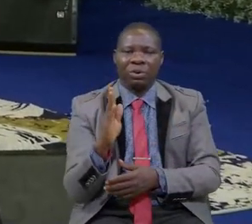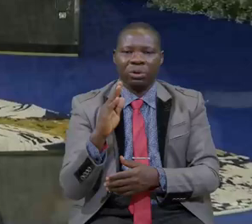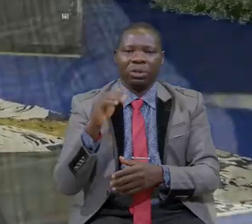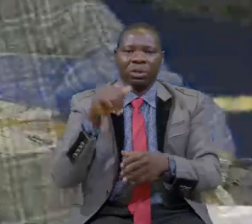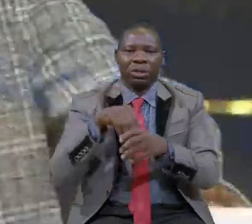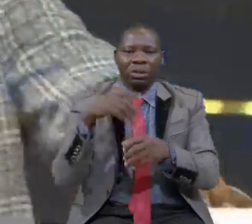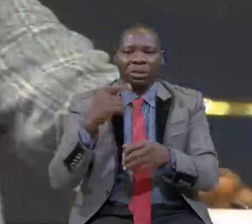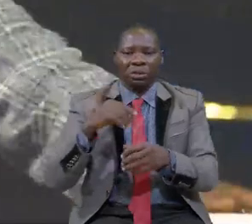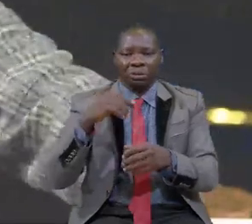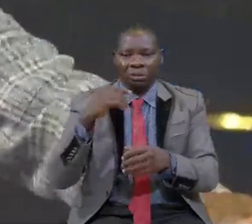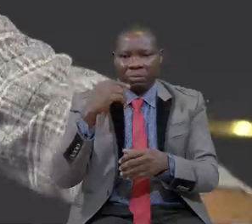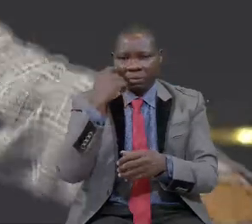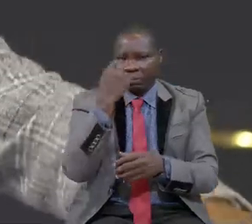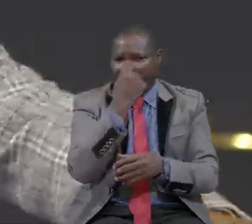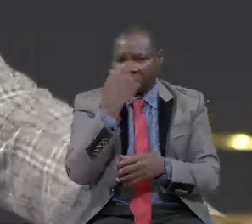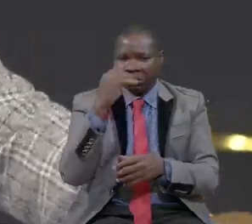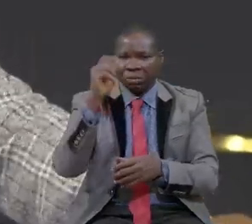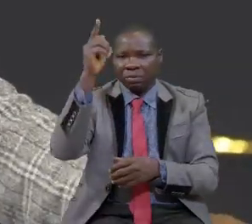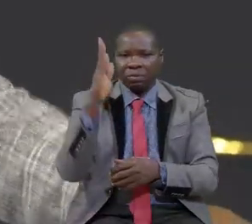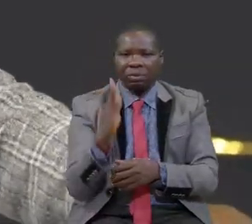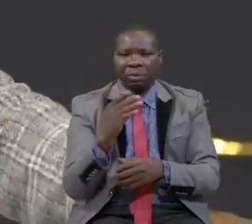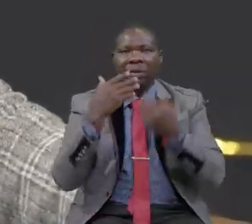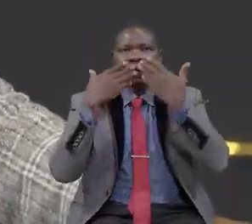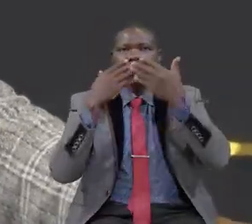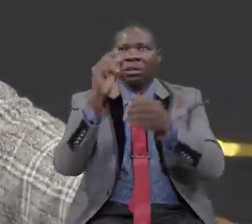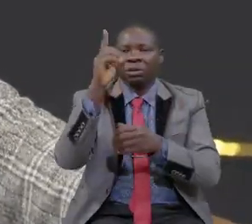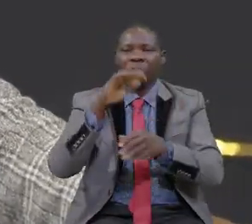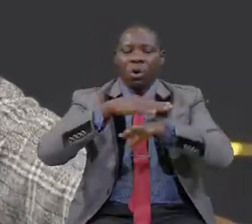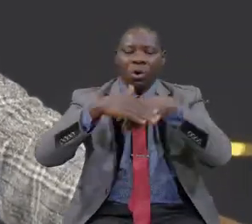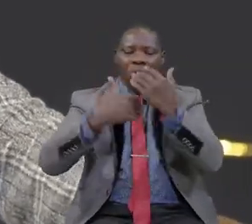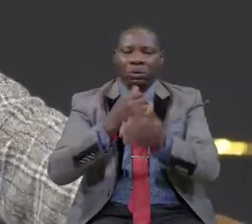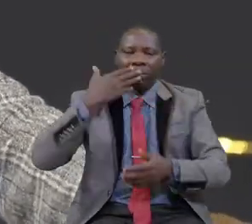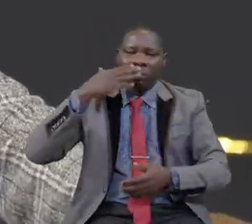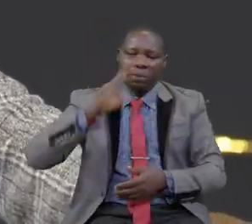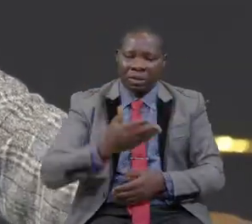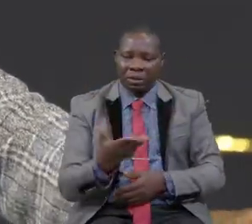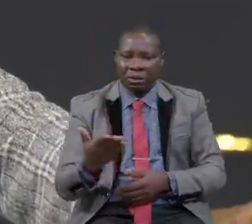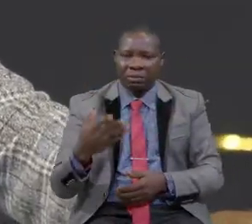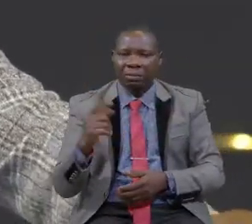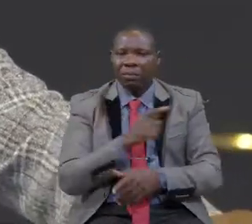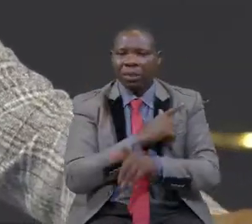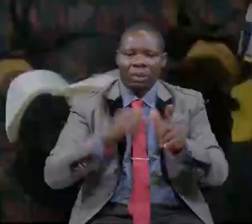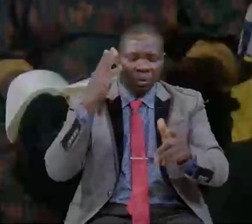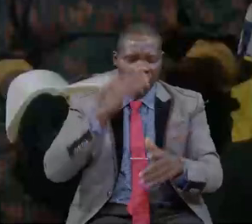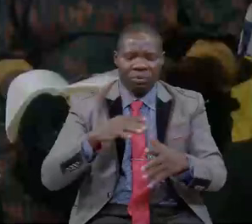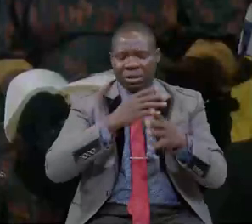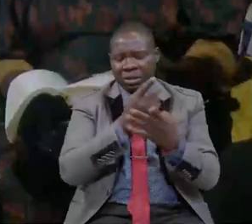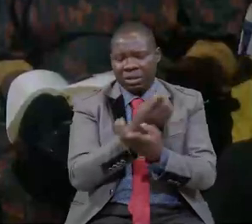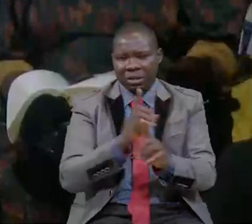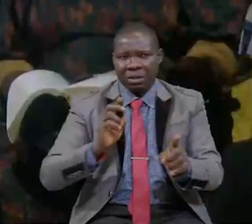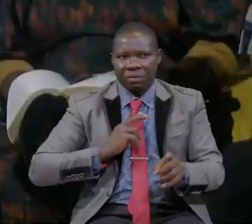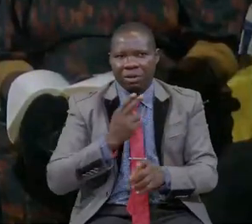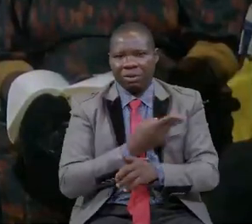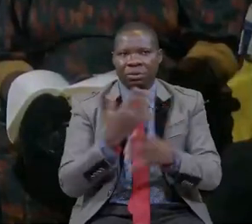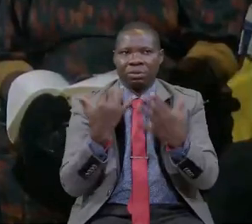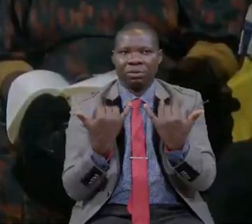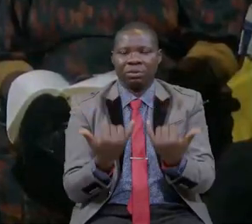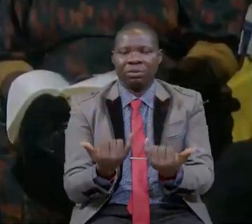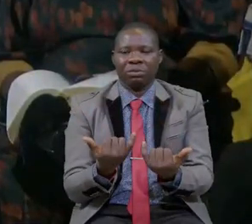of God. But thank God, all the abominations, the Lord will deliver us today. Amen. I hold